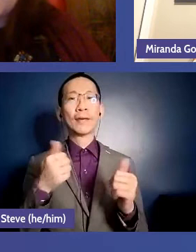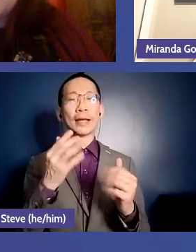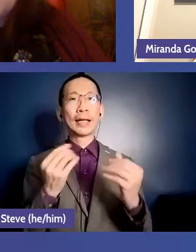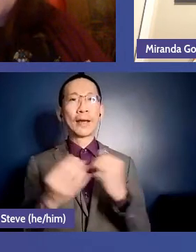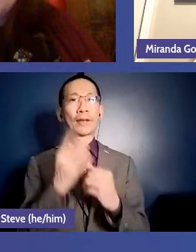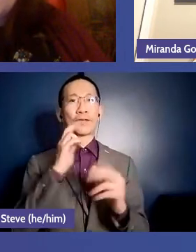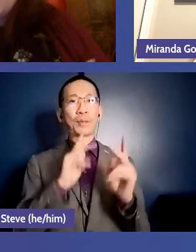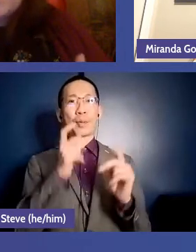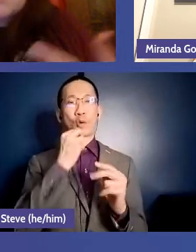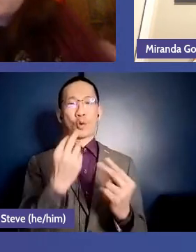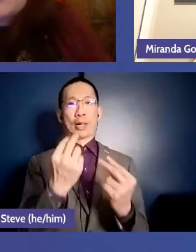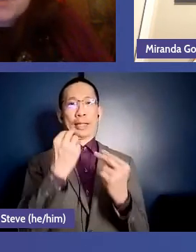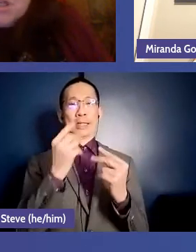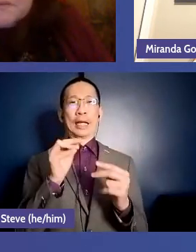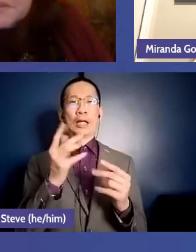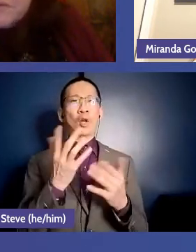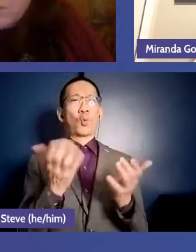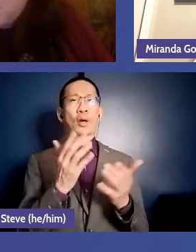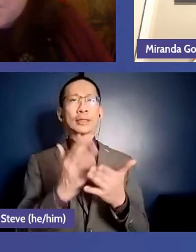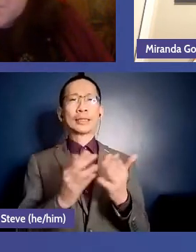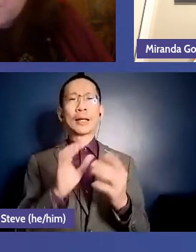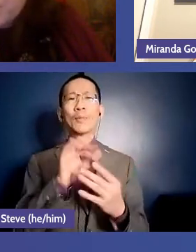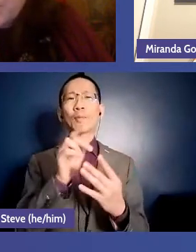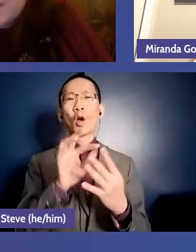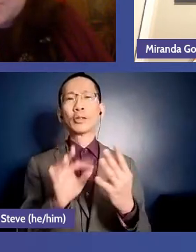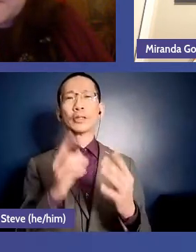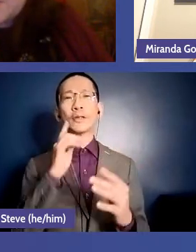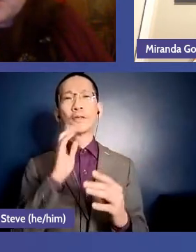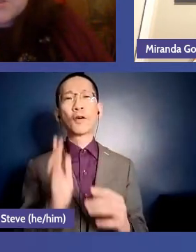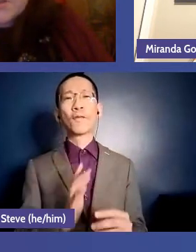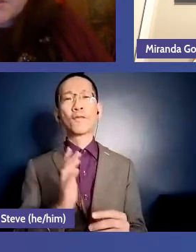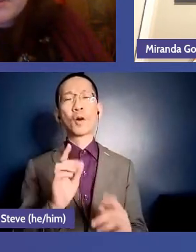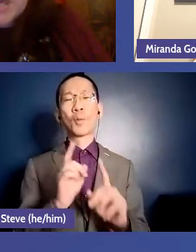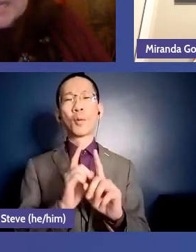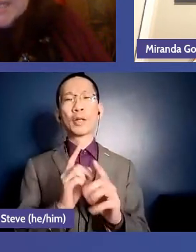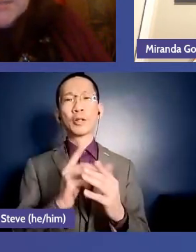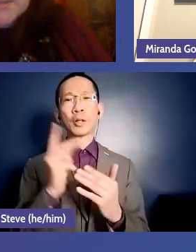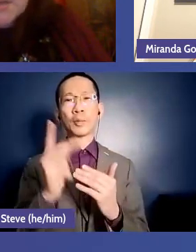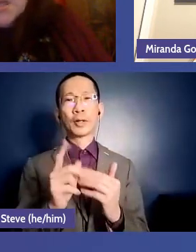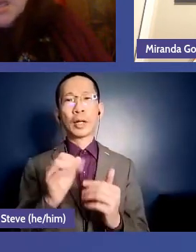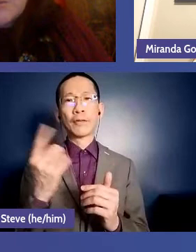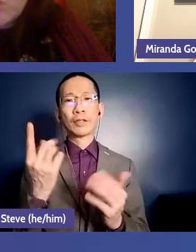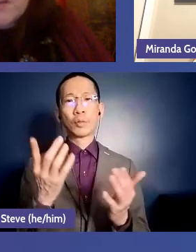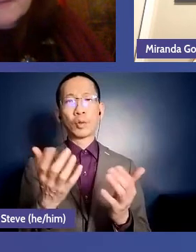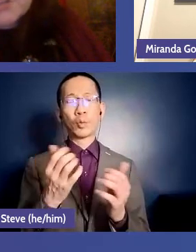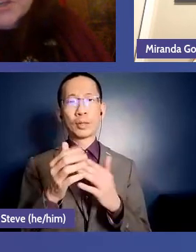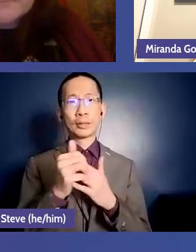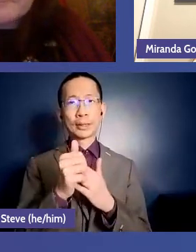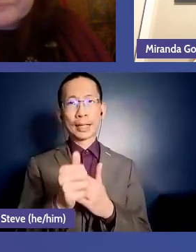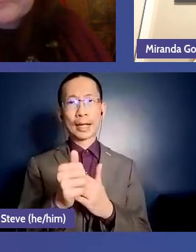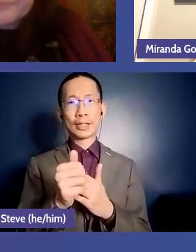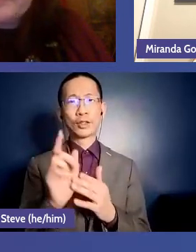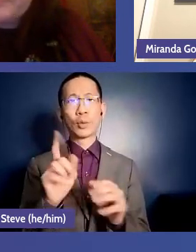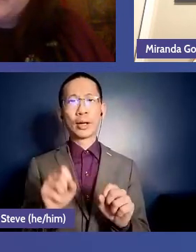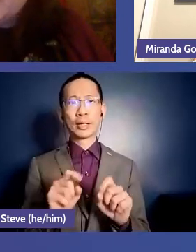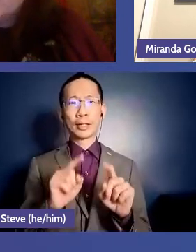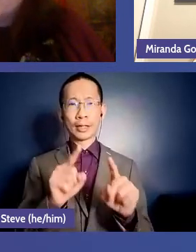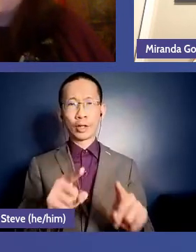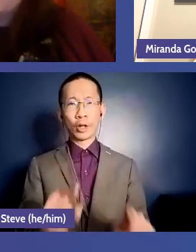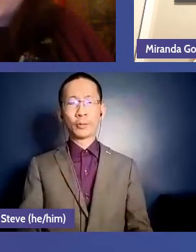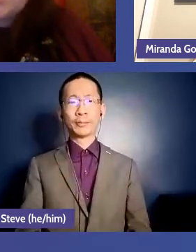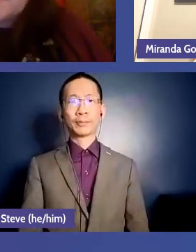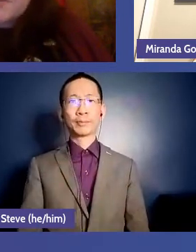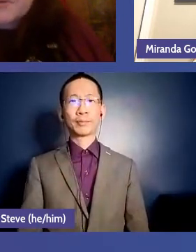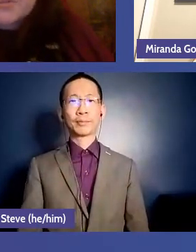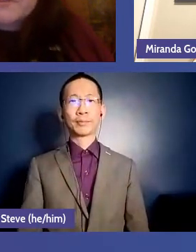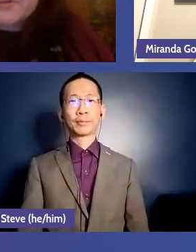if you're, you know, what are some alternatives to formal mentorship programs? And if someone is looking for guidance, where can they turn? And